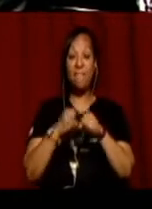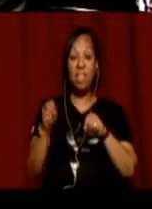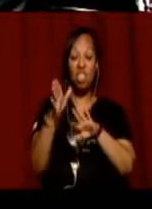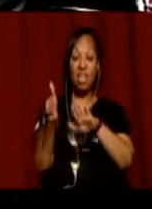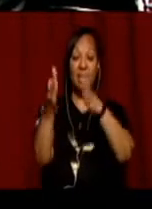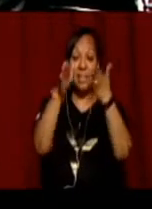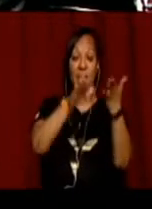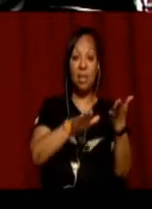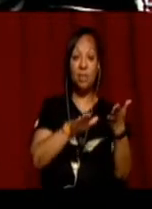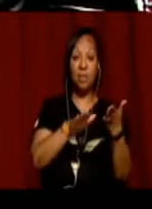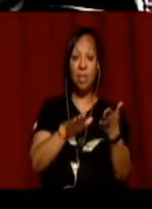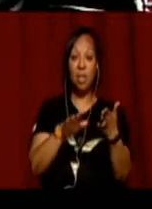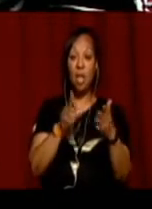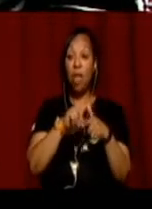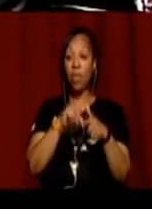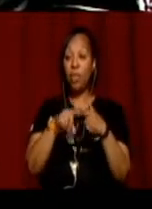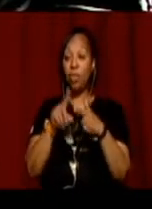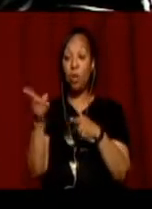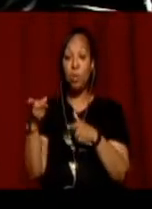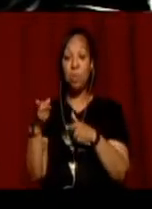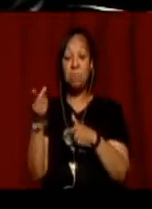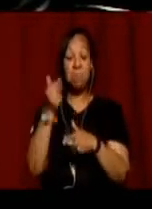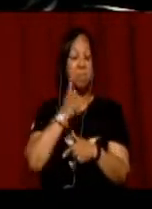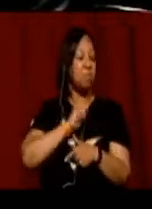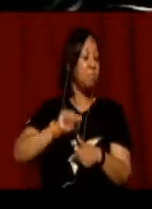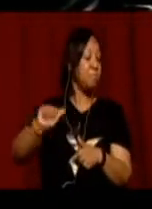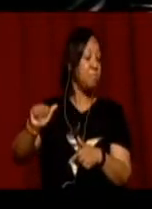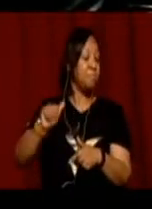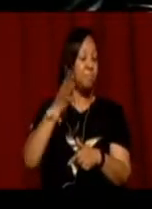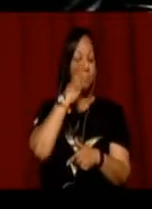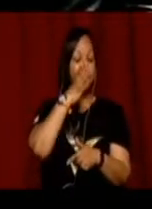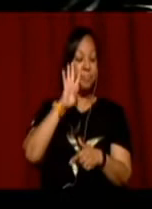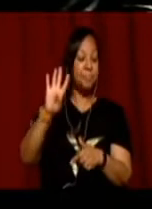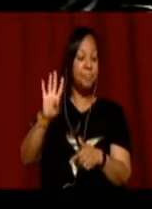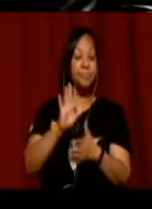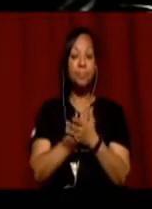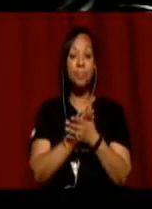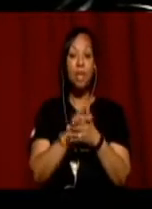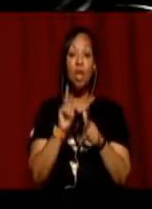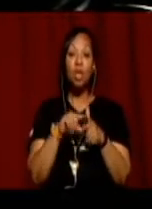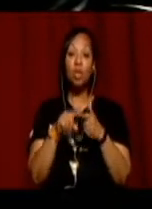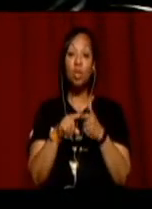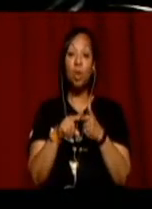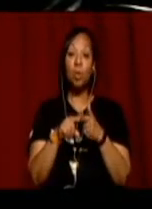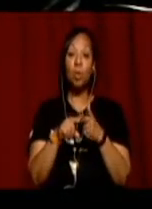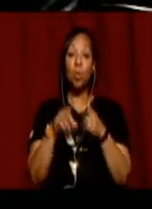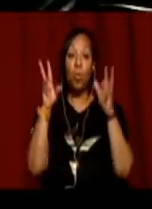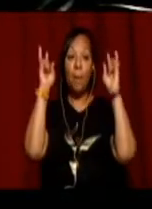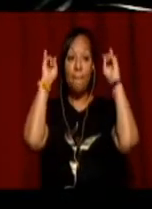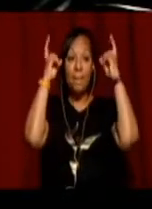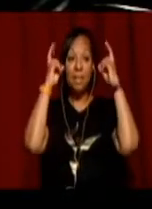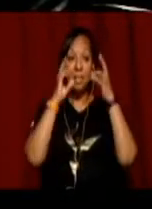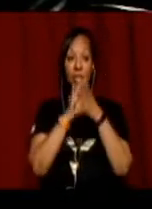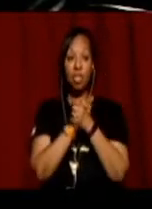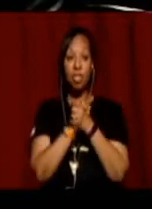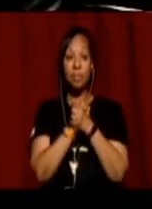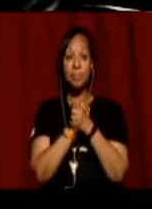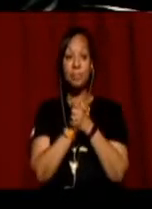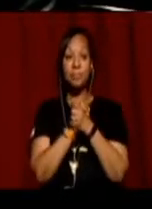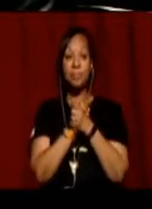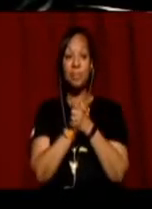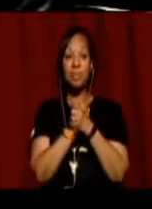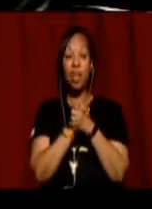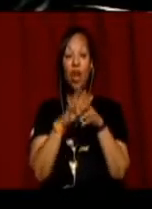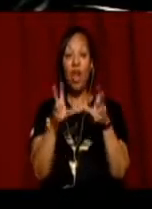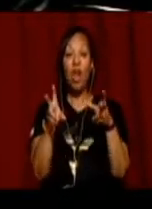rates than those that ignored the advice of their public health professionals. So one message, if I needed it, from